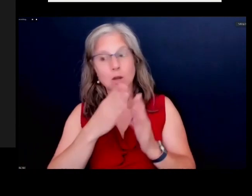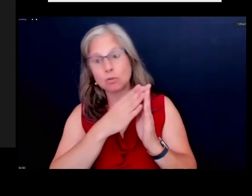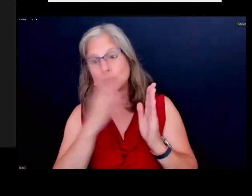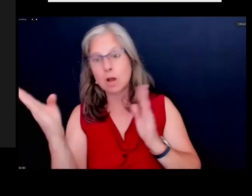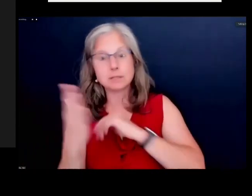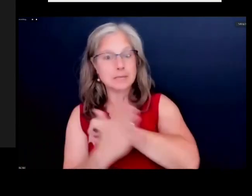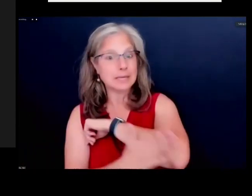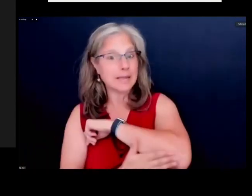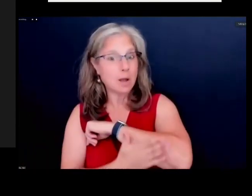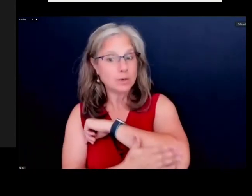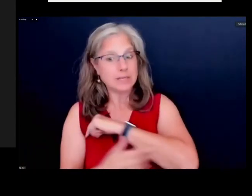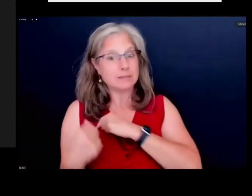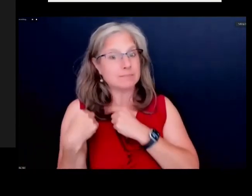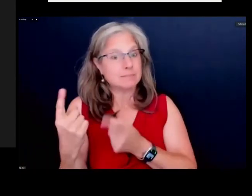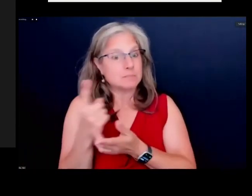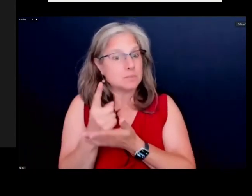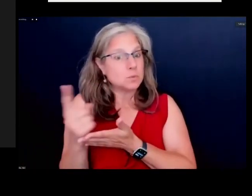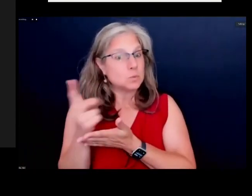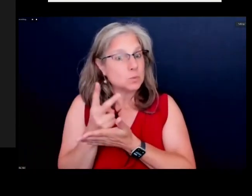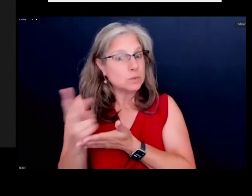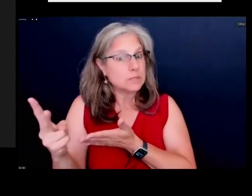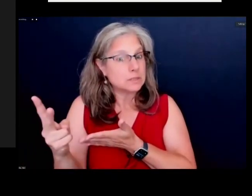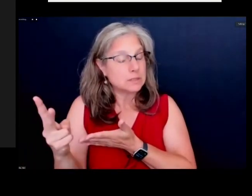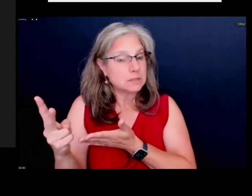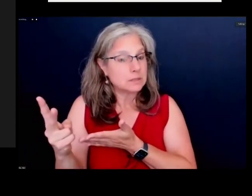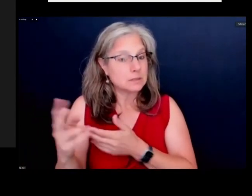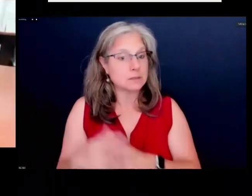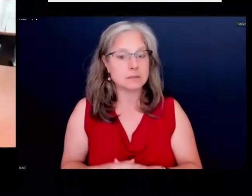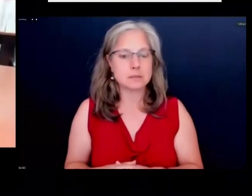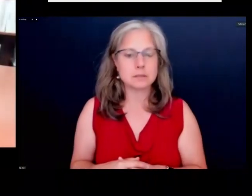across the county in these past weeks?